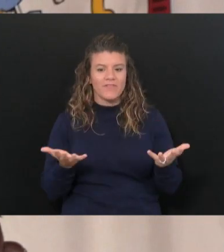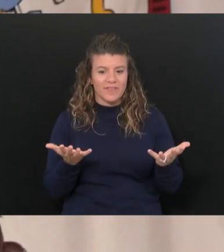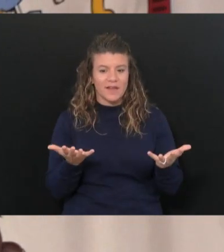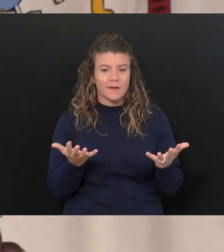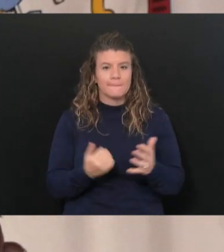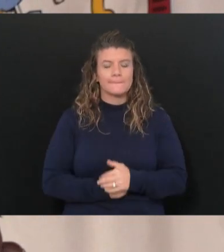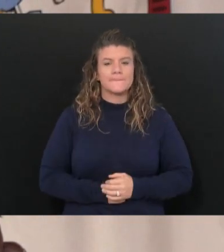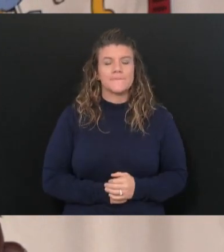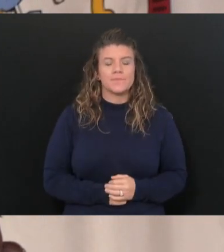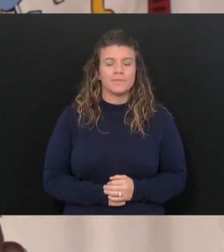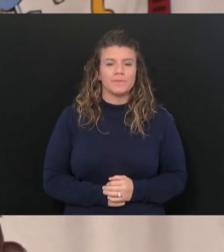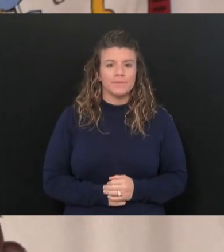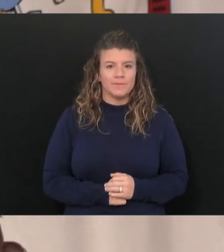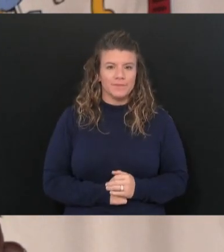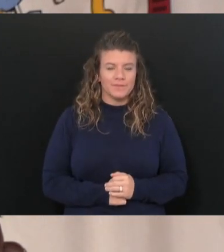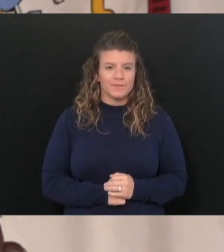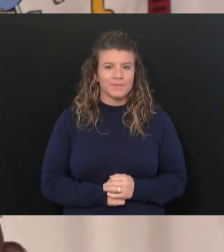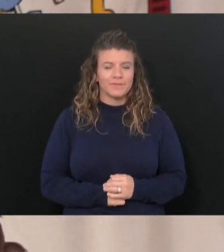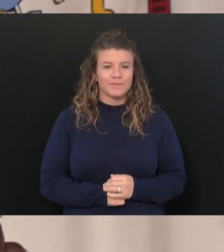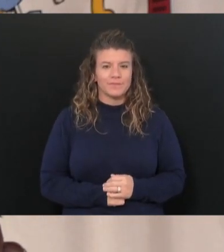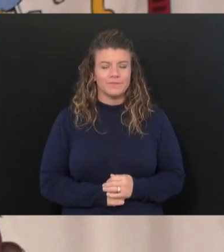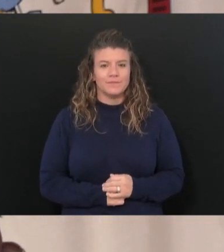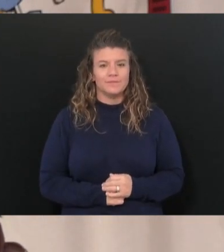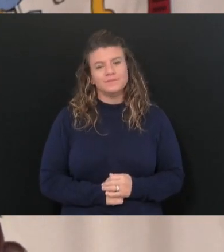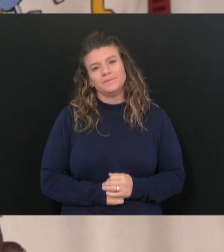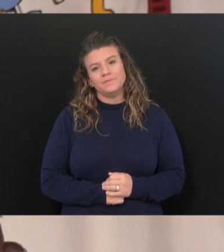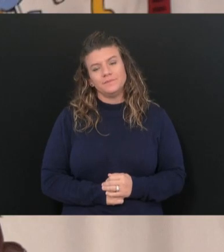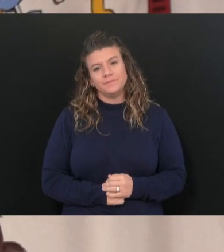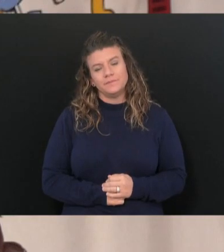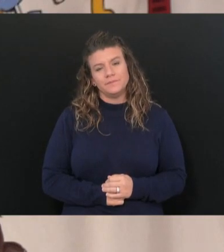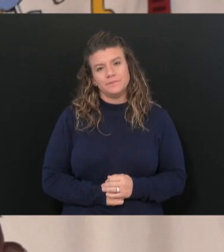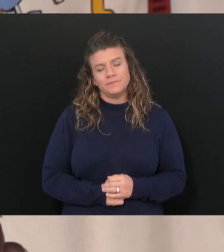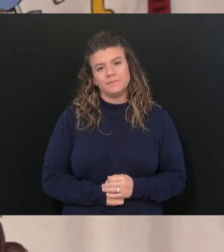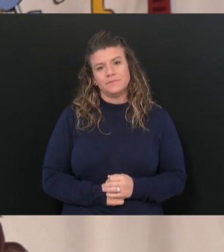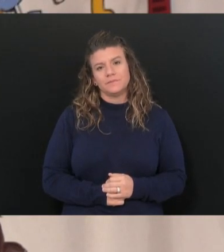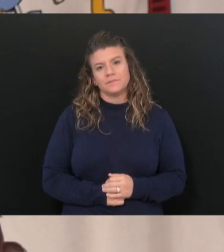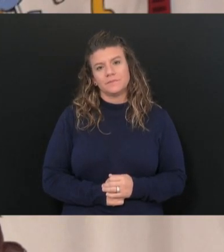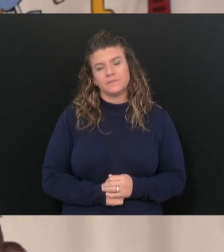And I guess let's start off with